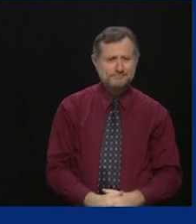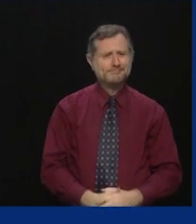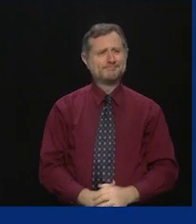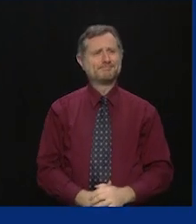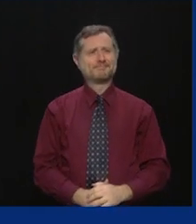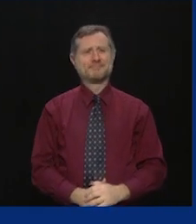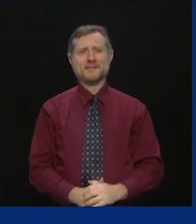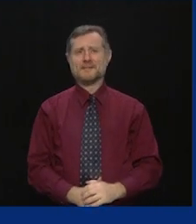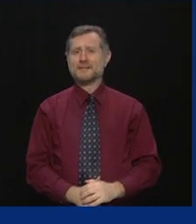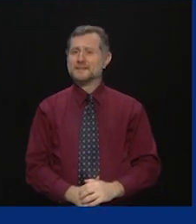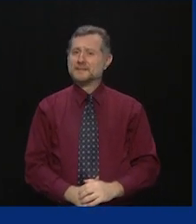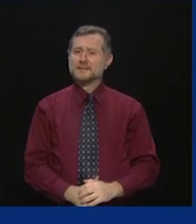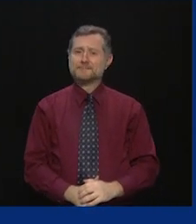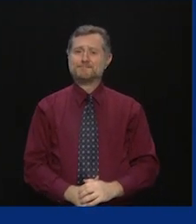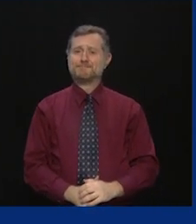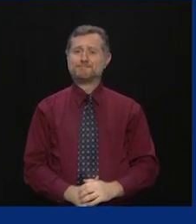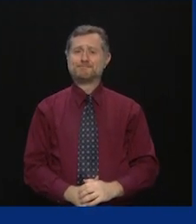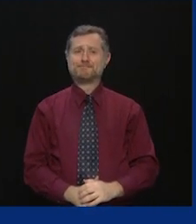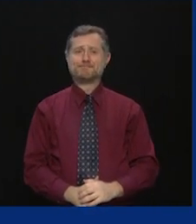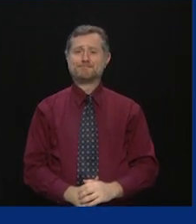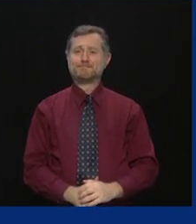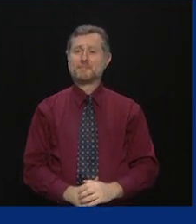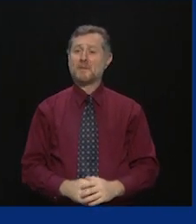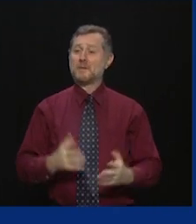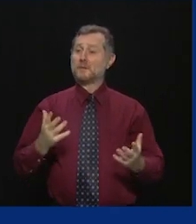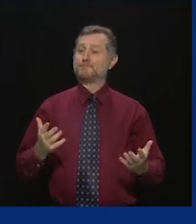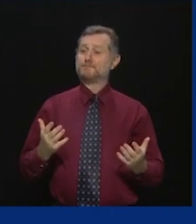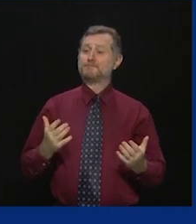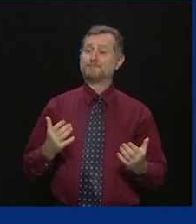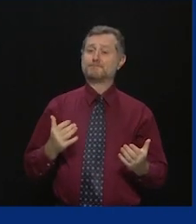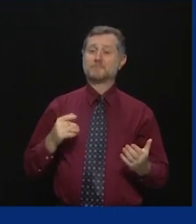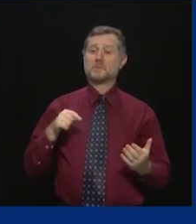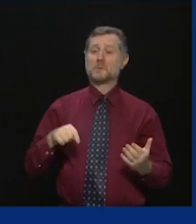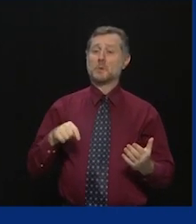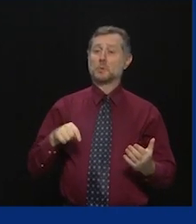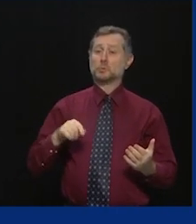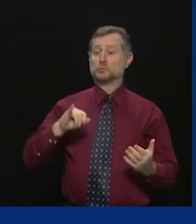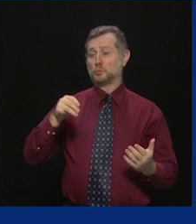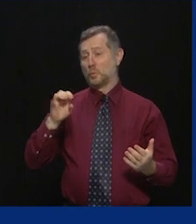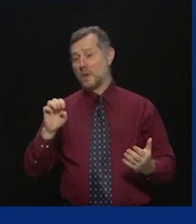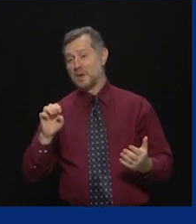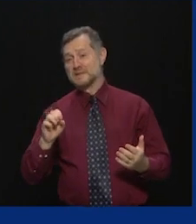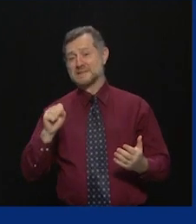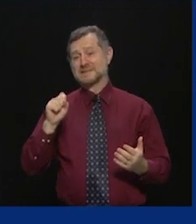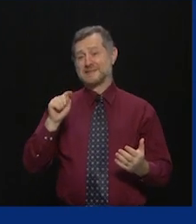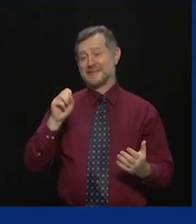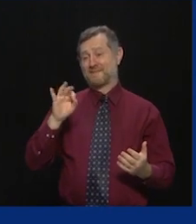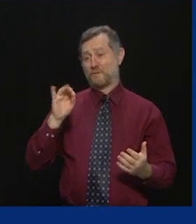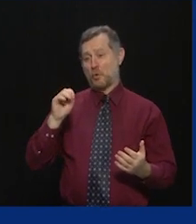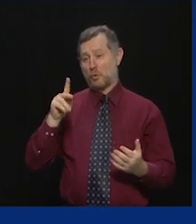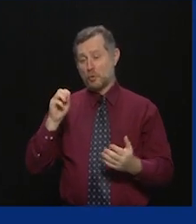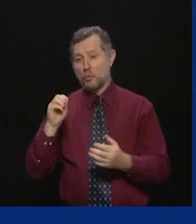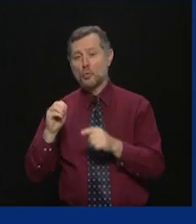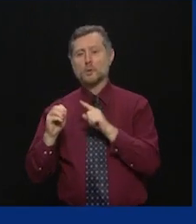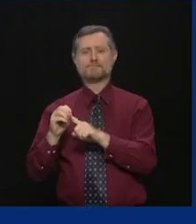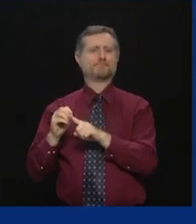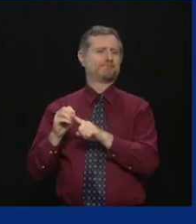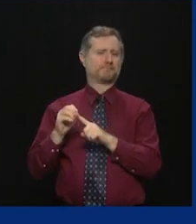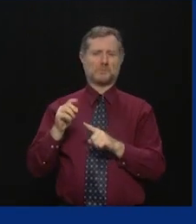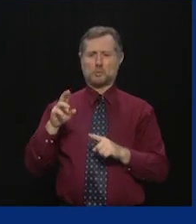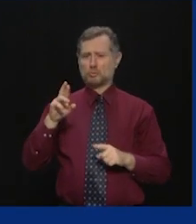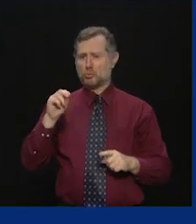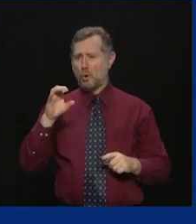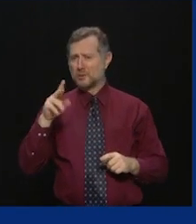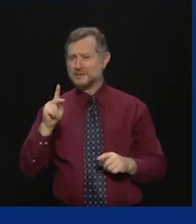I want to just really quick, to Joe Stefko, to Vinny Esposito, to Matt Hurlbut, to Heidi Zimmermeyer, all the economic development partners in the region, Rock 2025